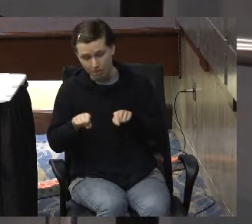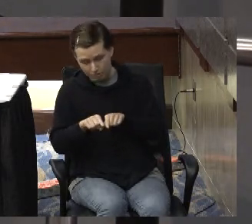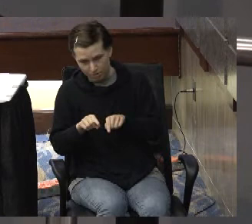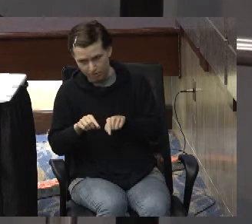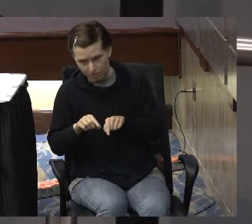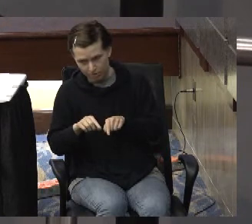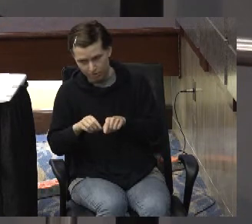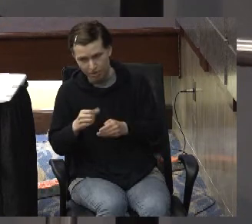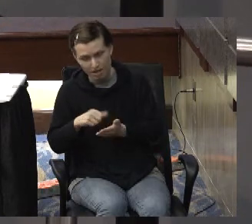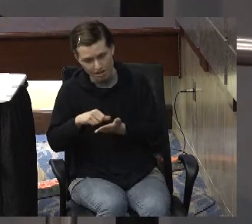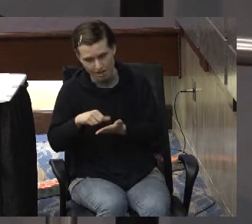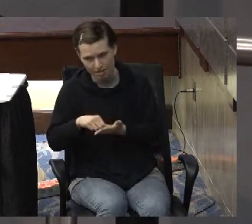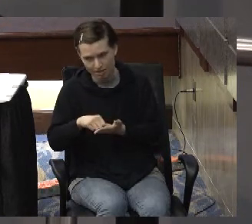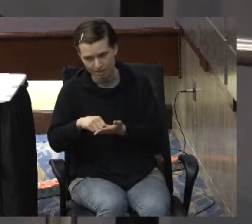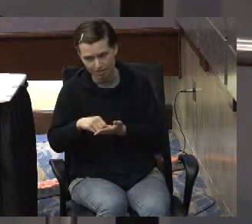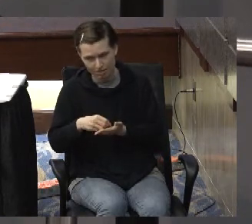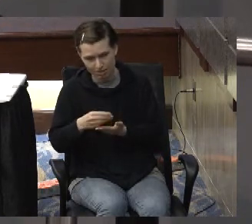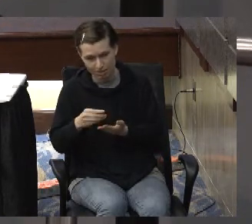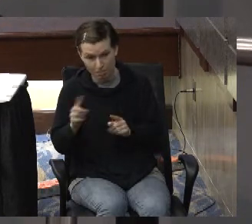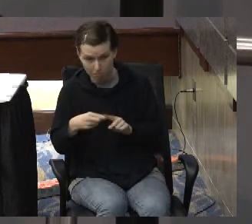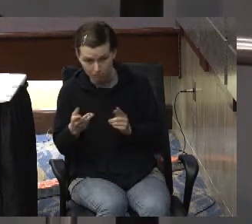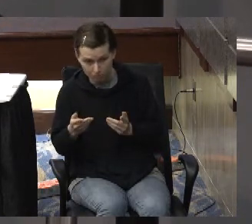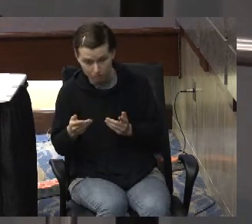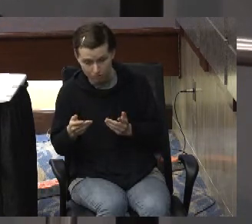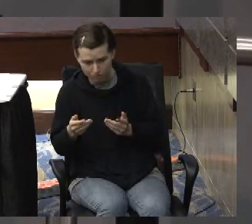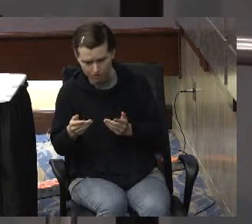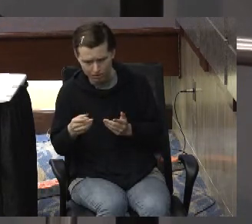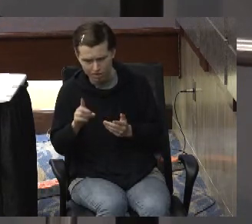that's about the Dottie,